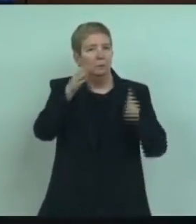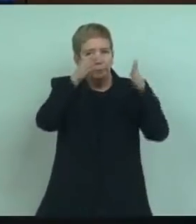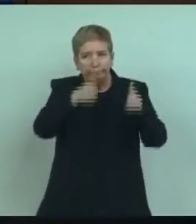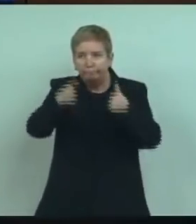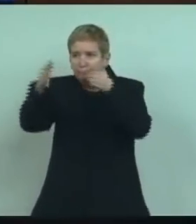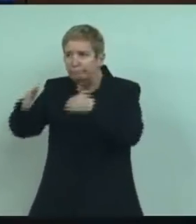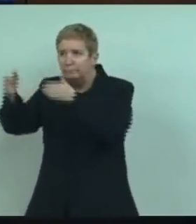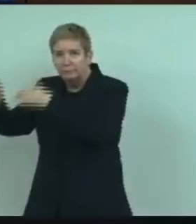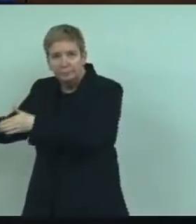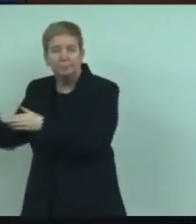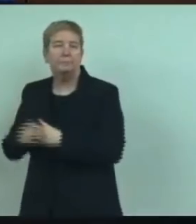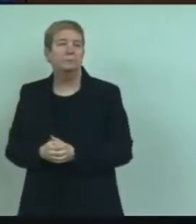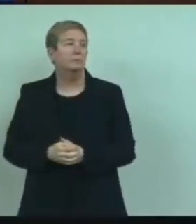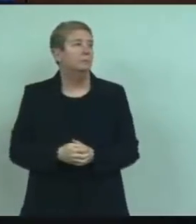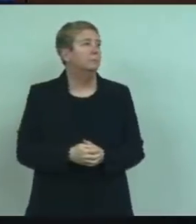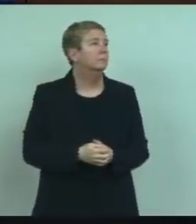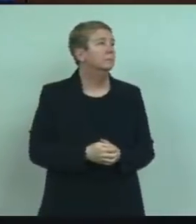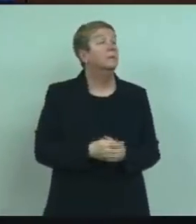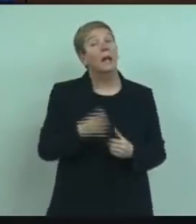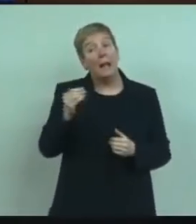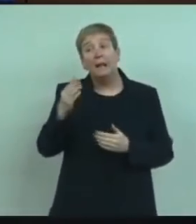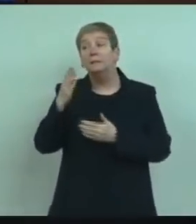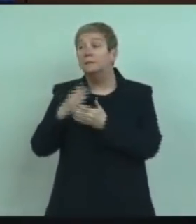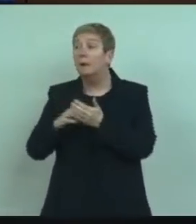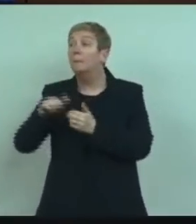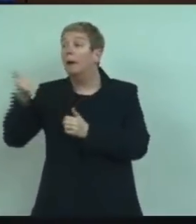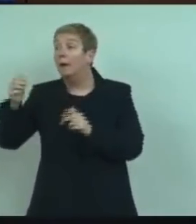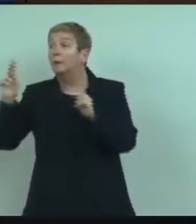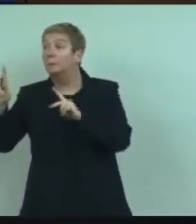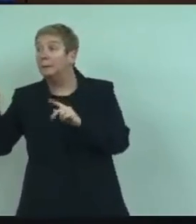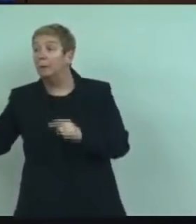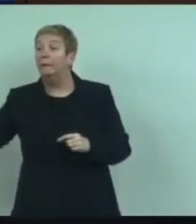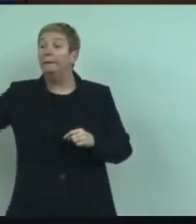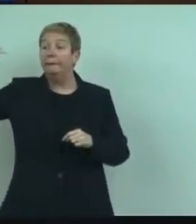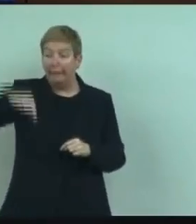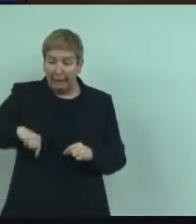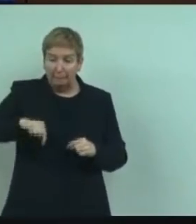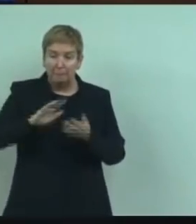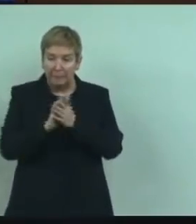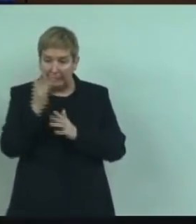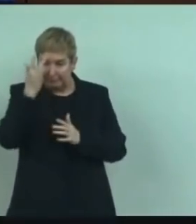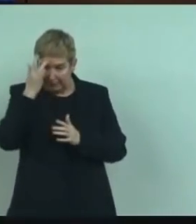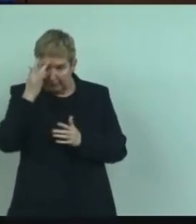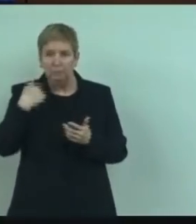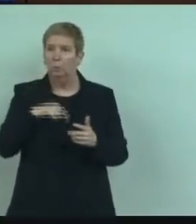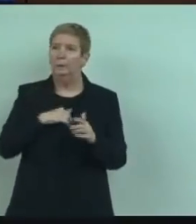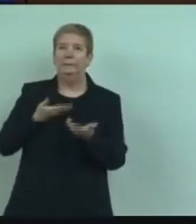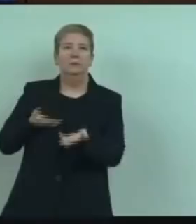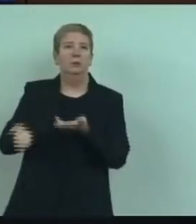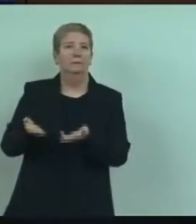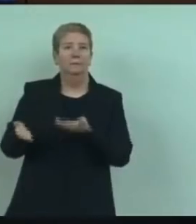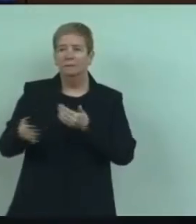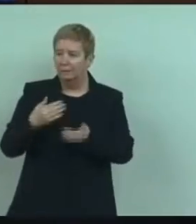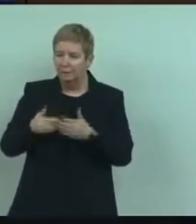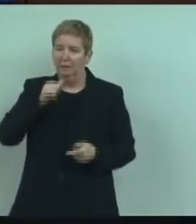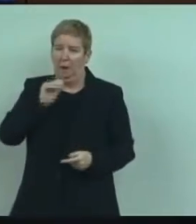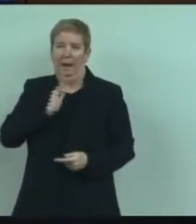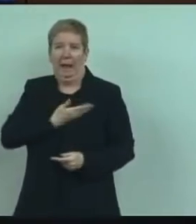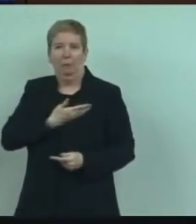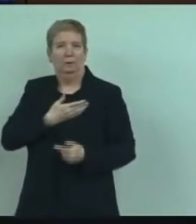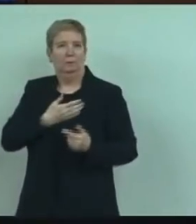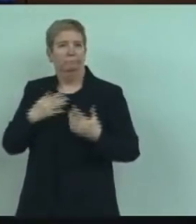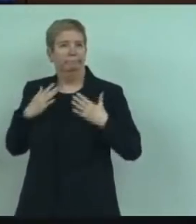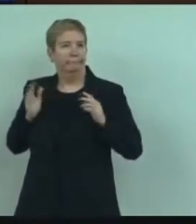cases, we have folks, frankly, from other states, but they were here when they got sick. We make sure that we treat everyone who